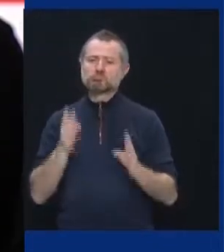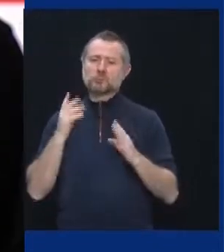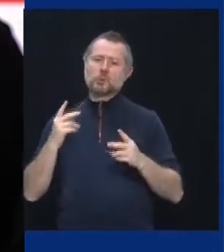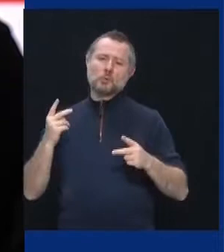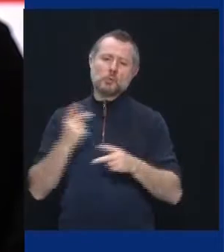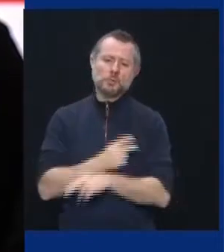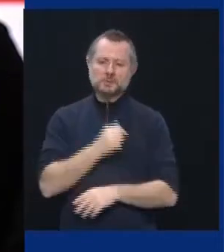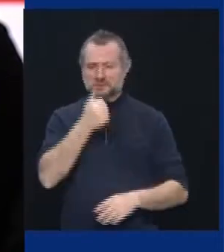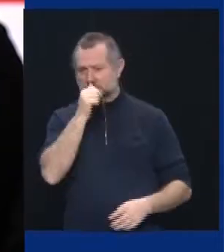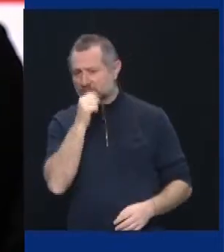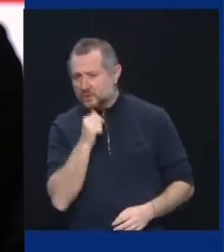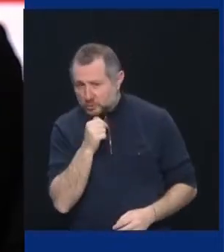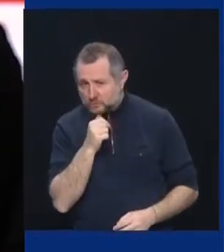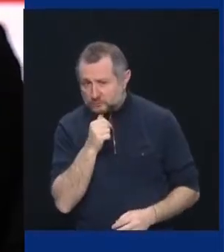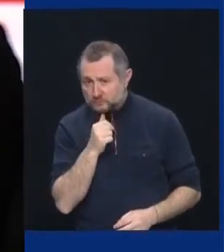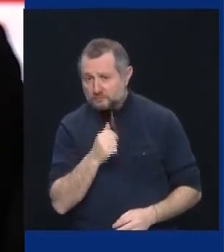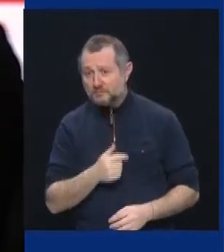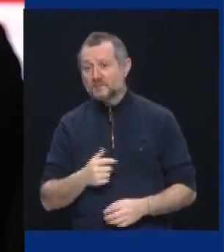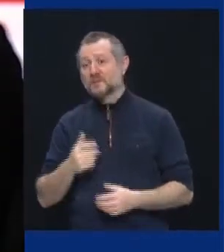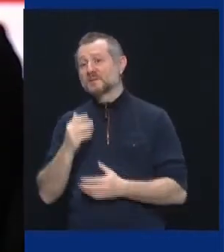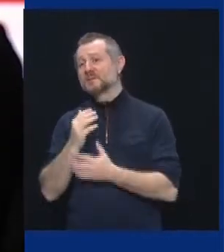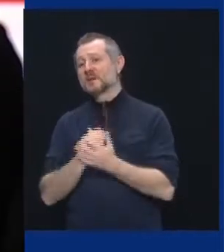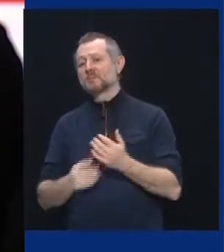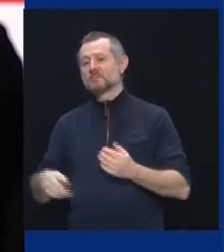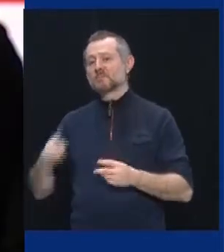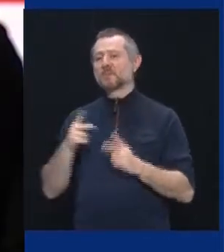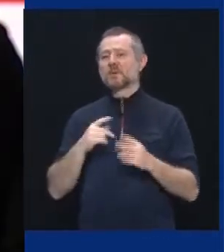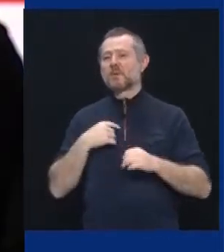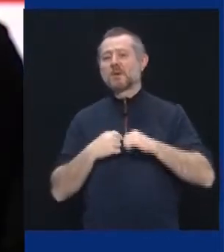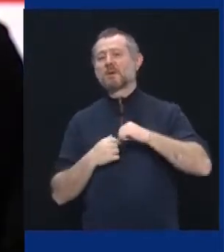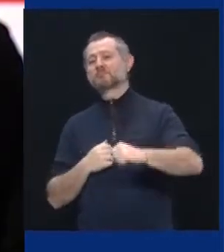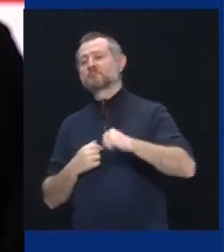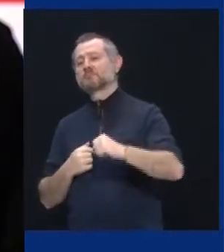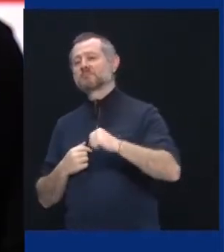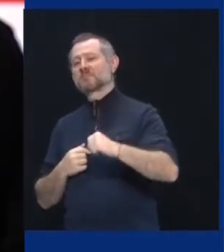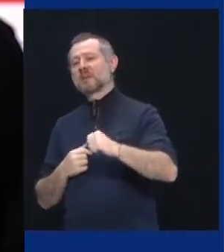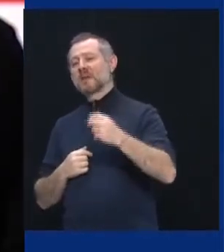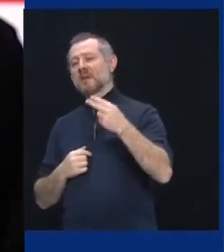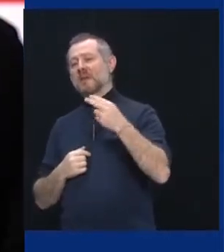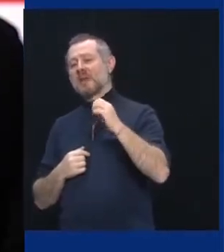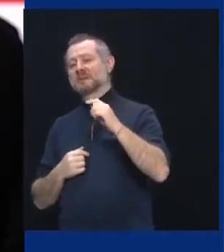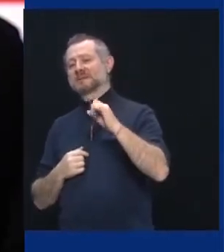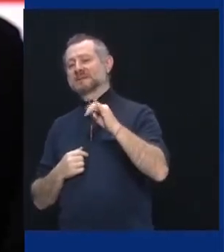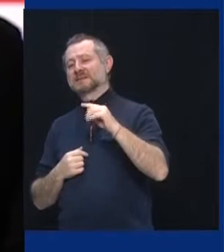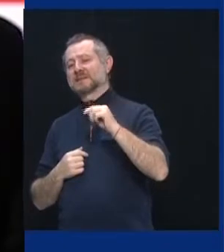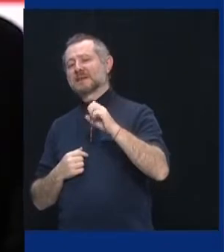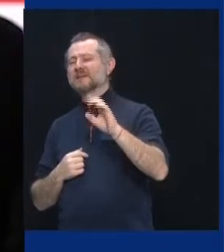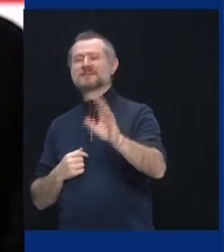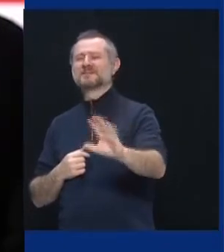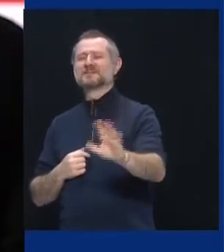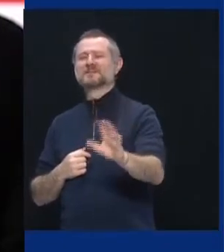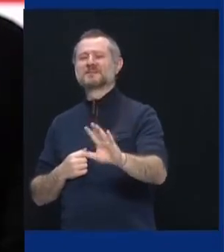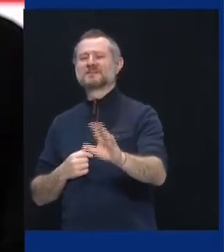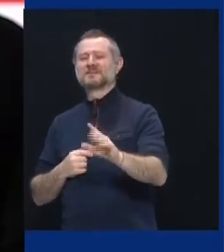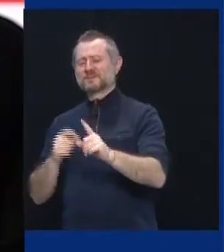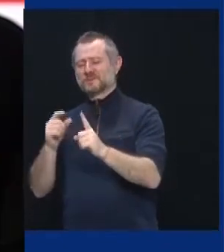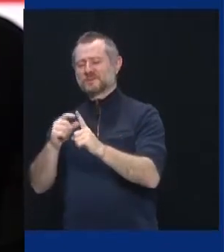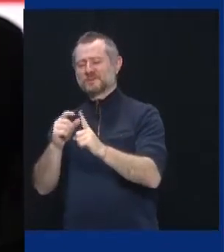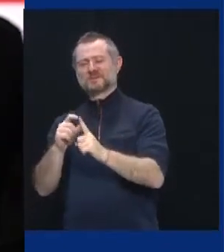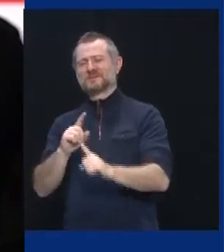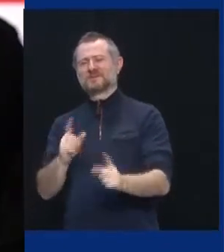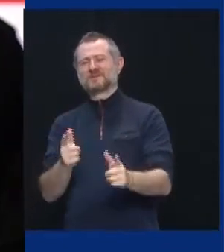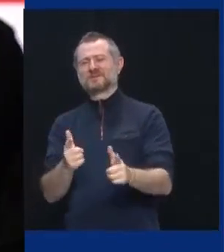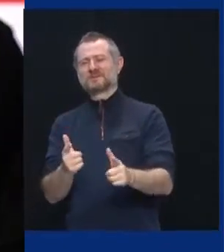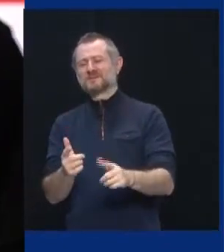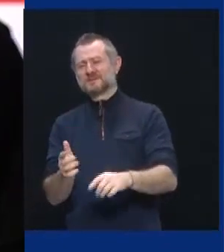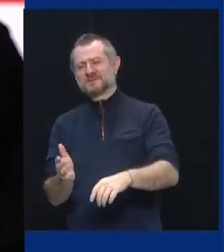vaccinated. Now, they talk about vaccine hesitancy. I don't call it hesitancy. Hesitancy is an amorphous term when you